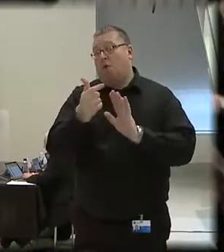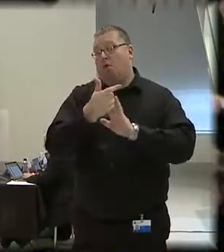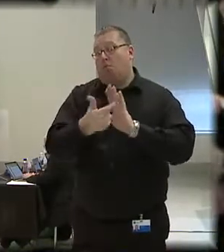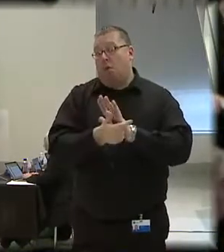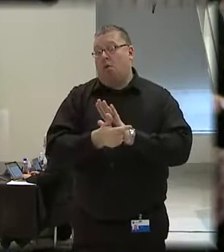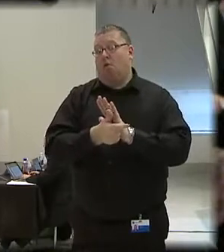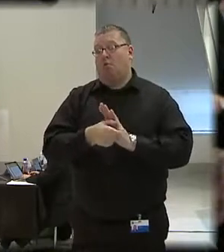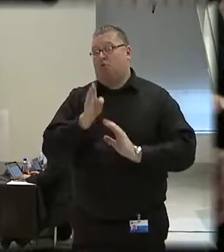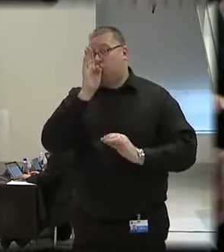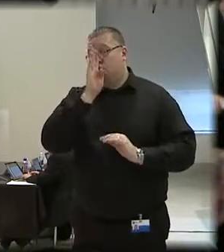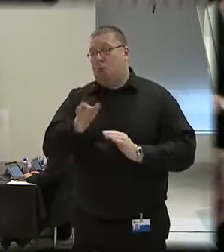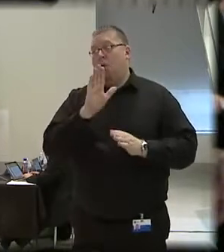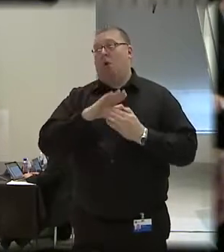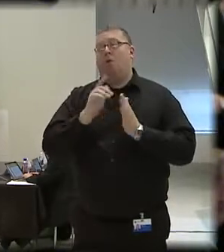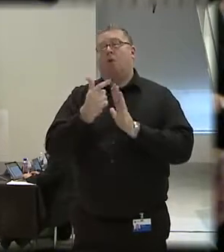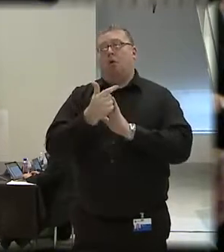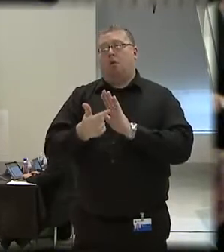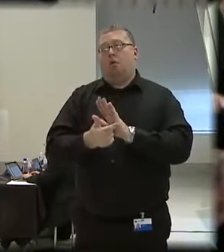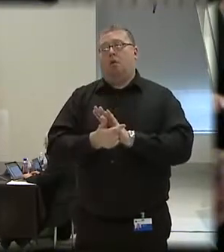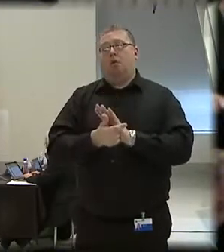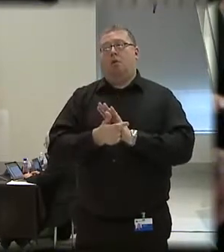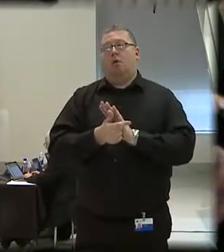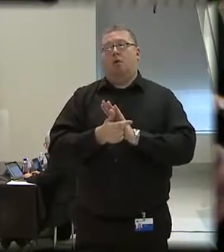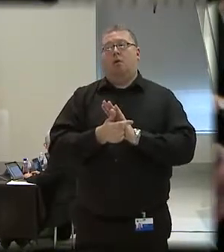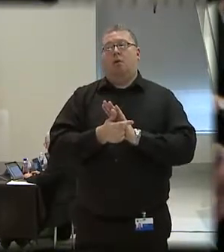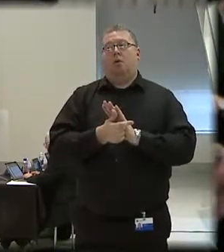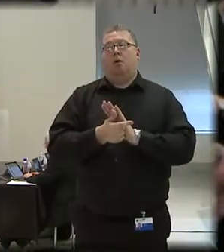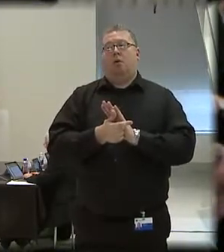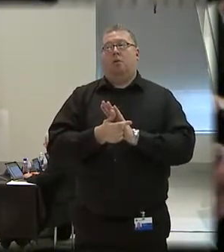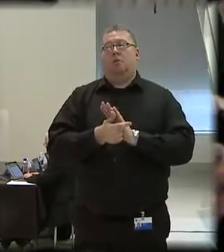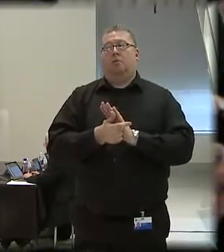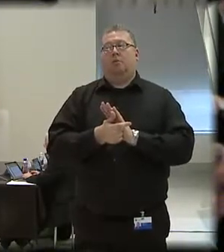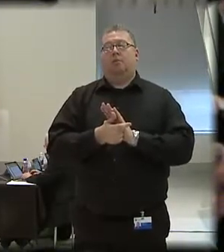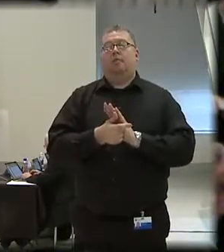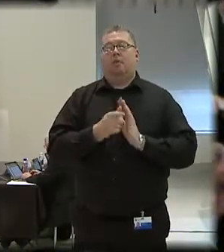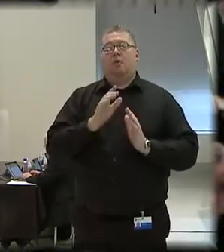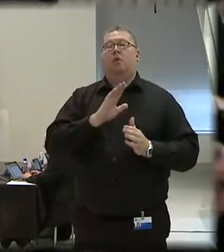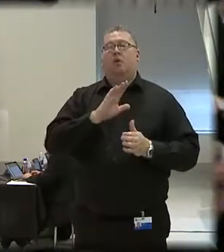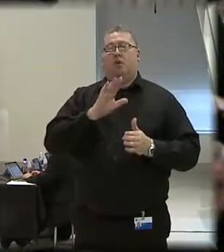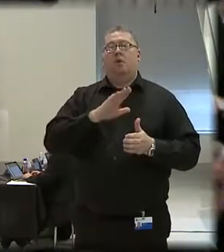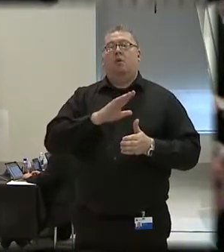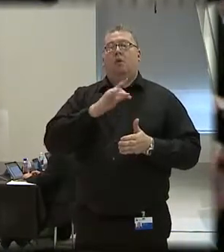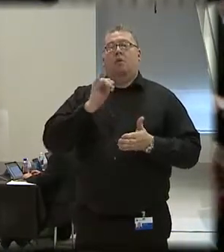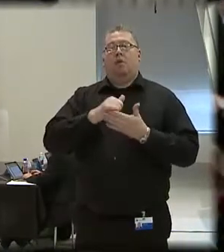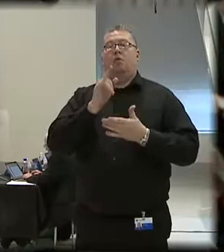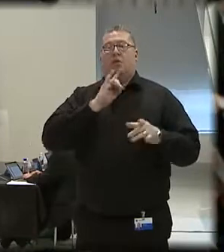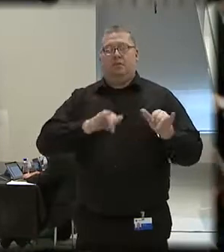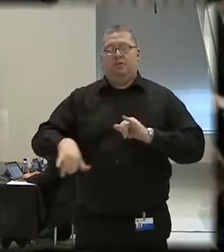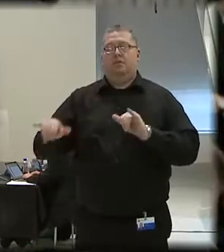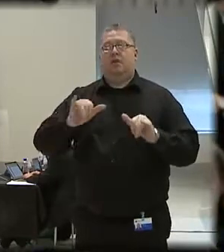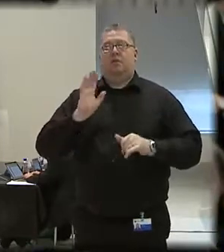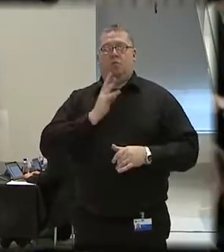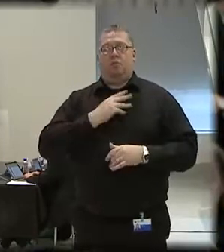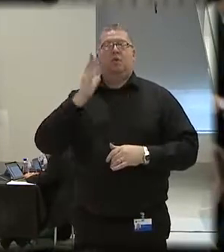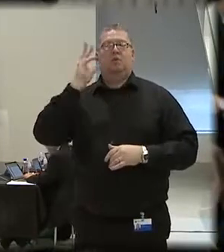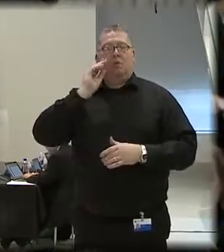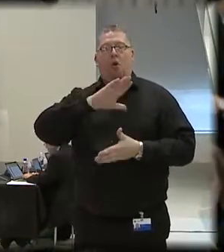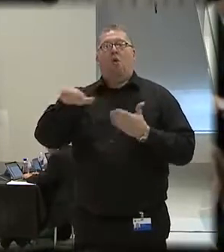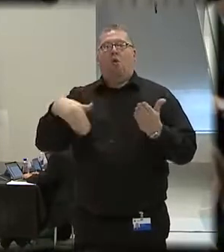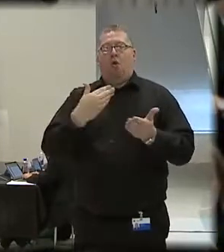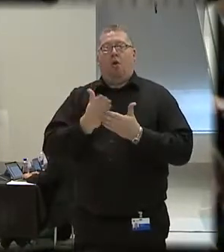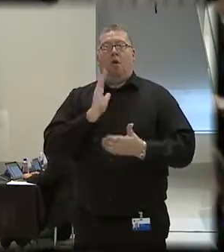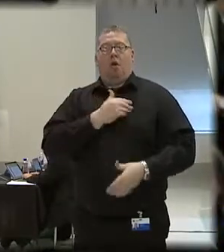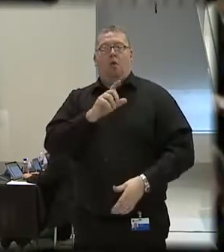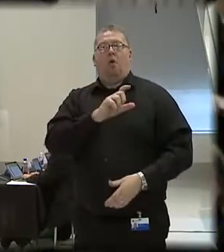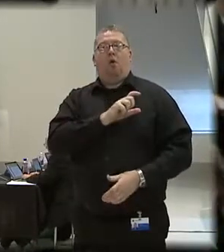strictly based on the law, not based on politics, gender, or race. This is a standard we expect from all of our officers and a